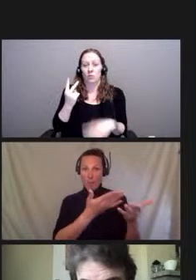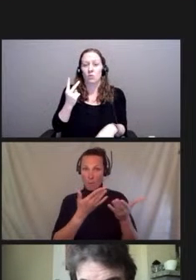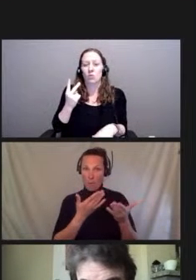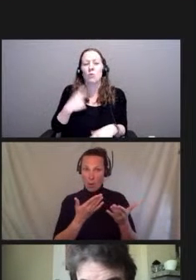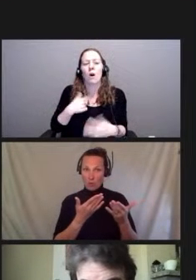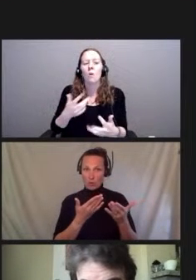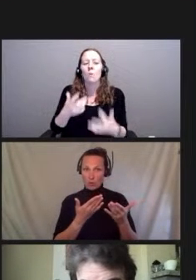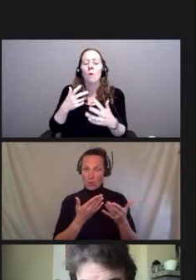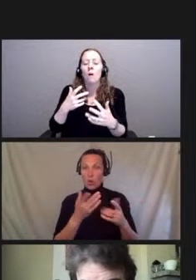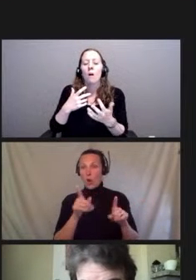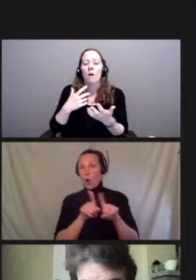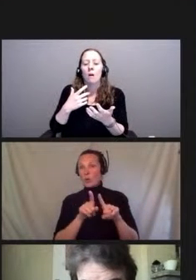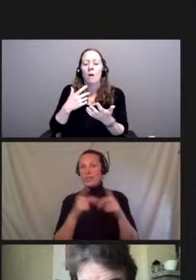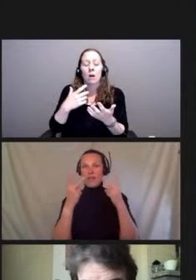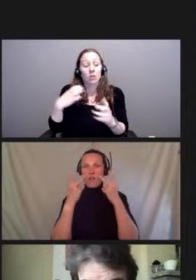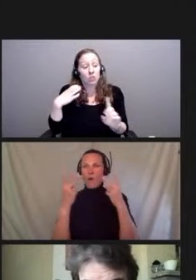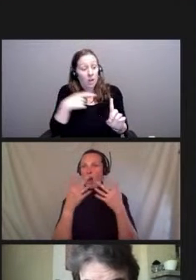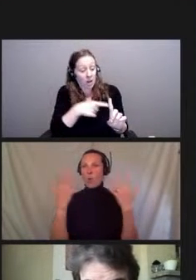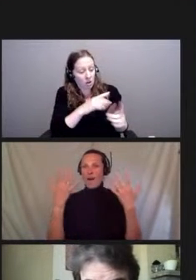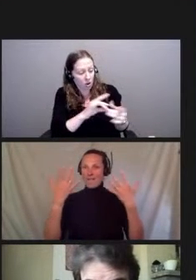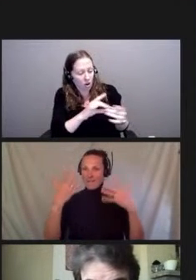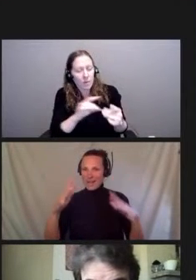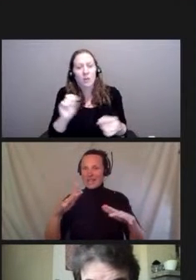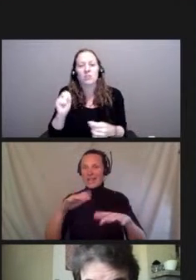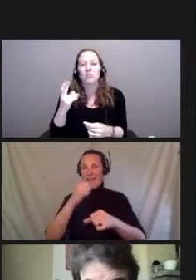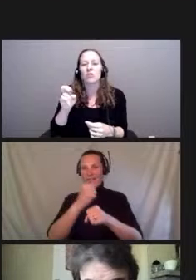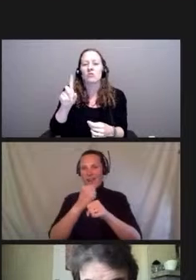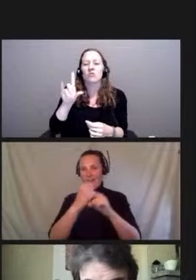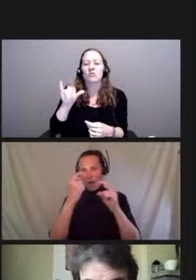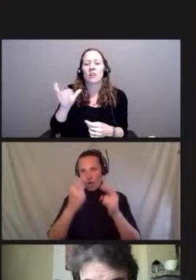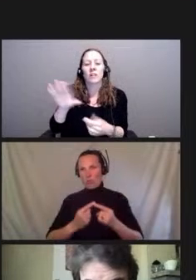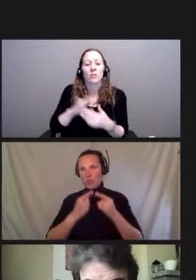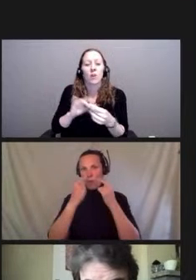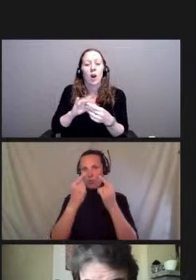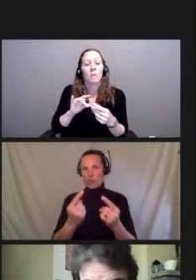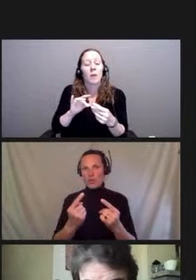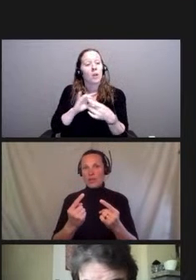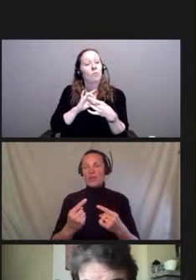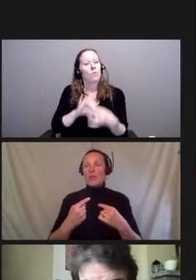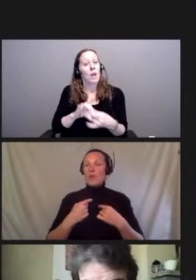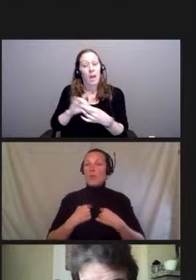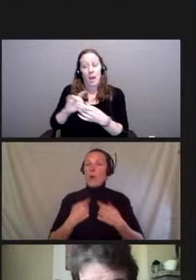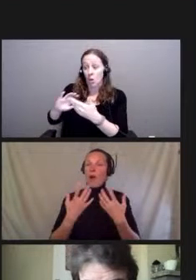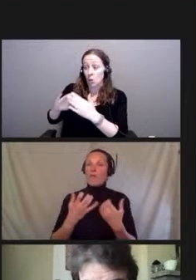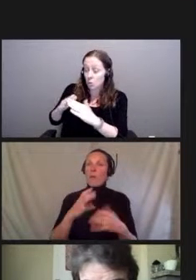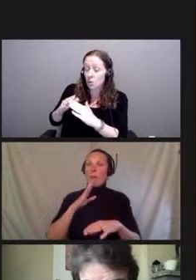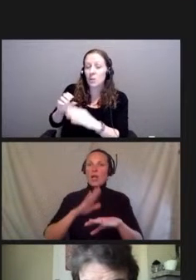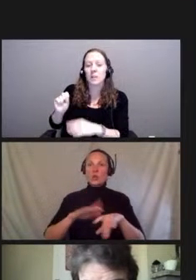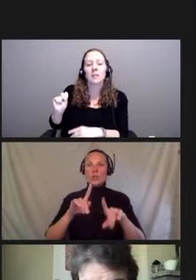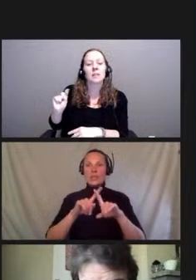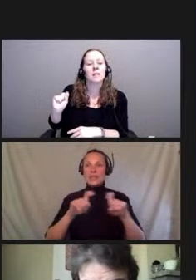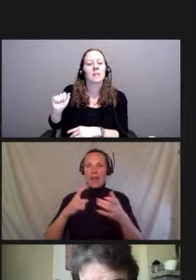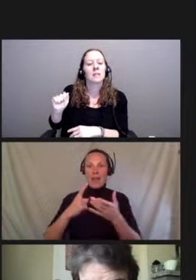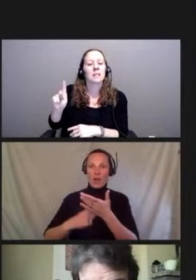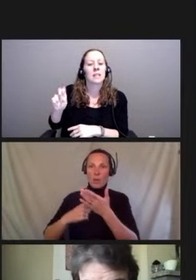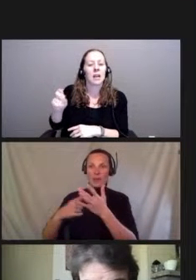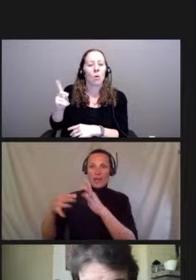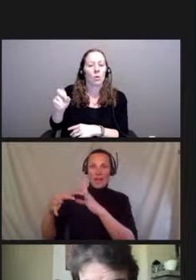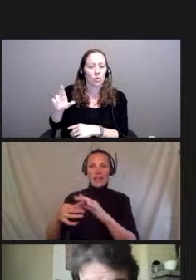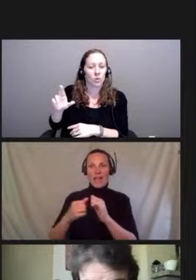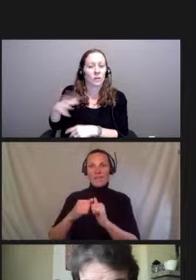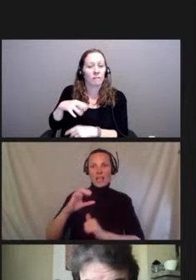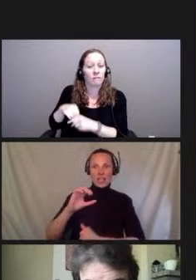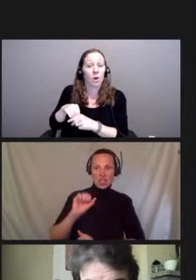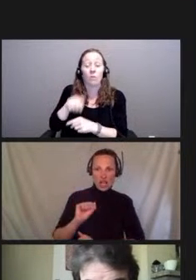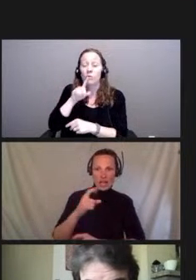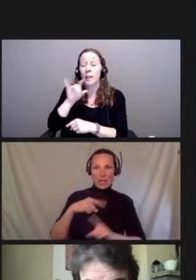build on the chair's comments and Shelley's comments earlier regarding community and stakeholder engagement. So extensive engagement did underpin all